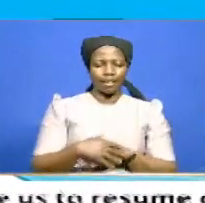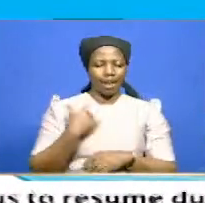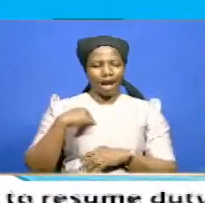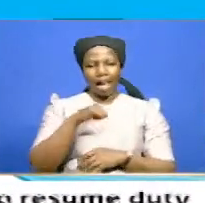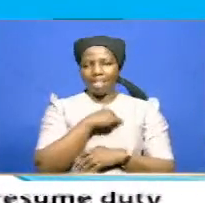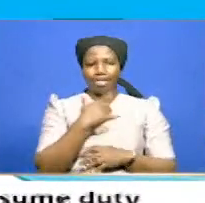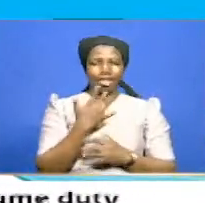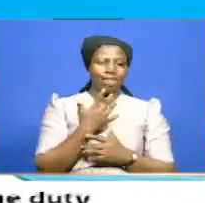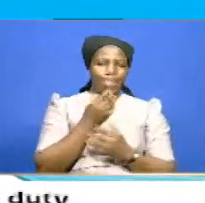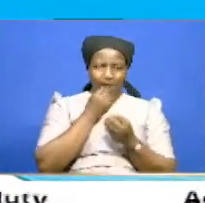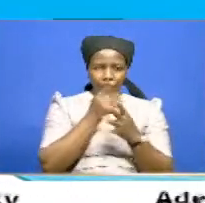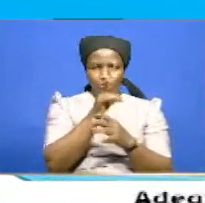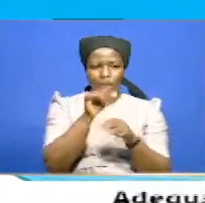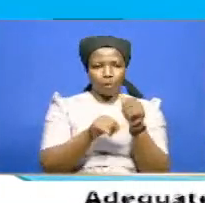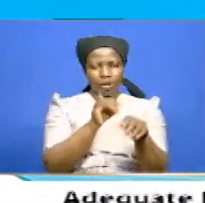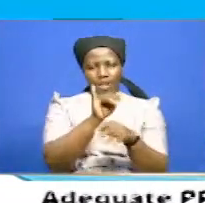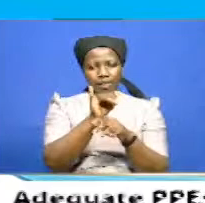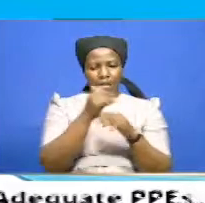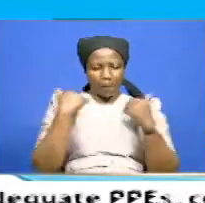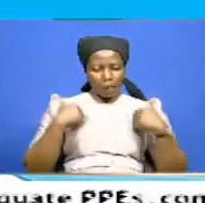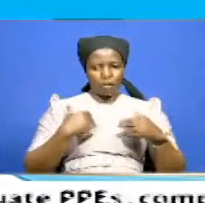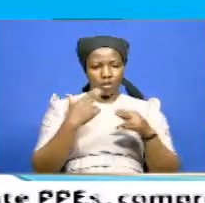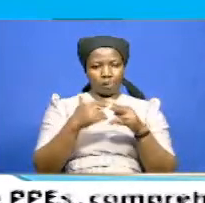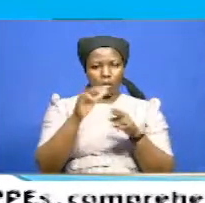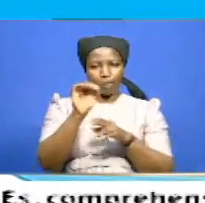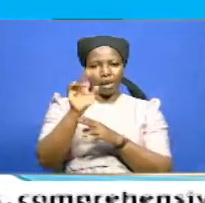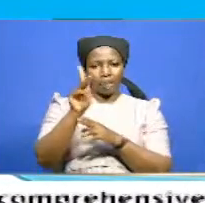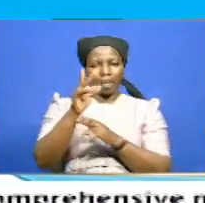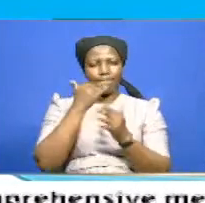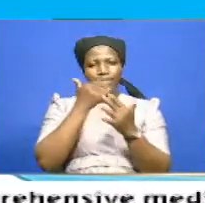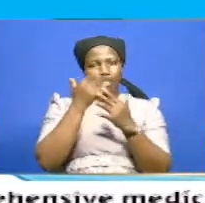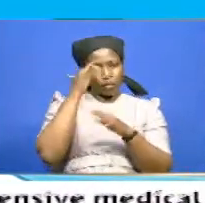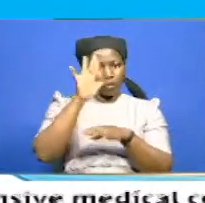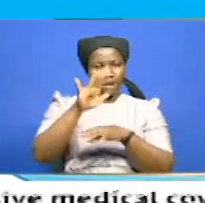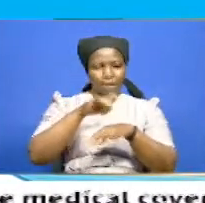peek into that. My name is Obrien Kimani. Thank you for your time.